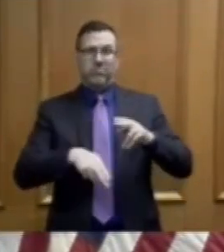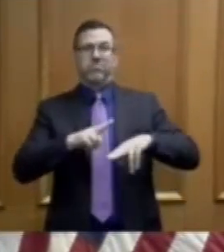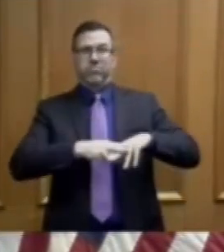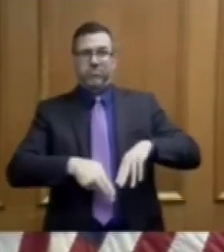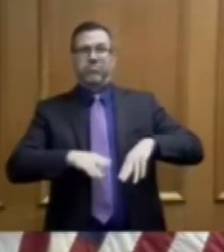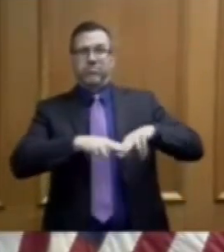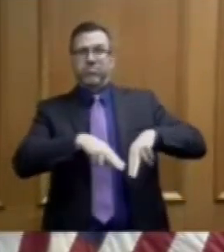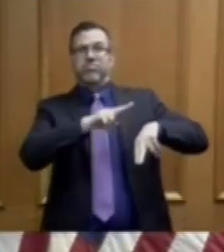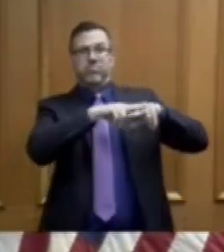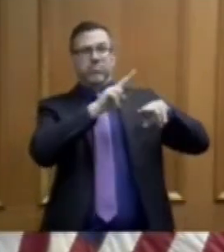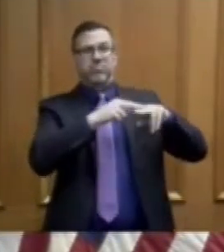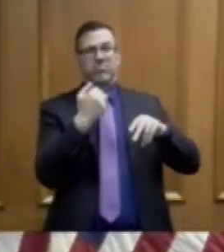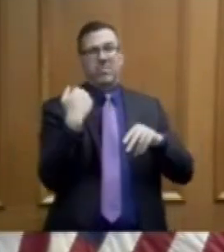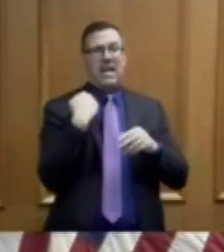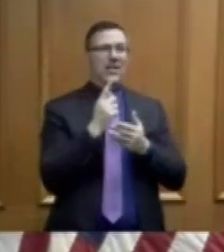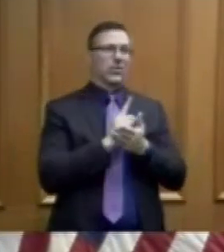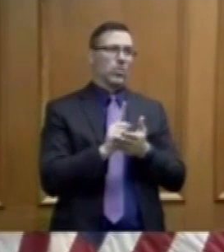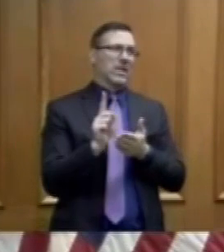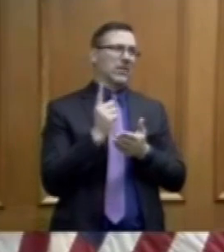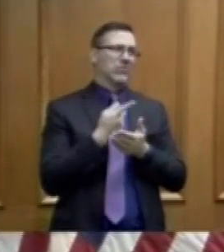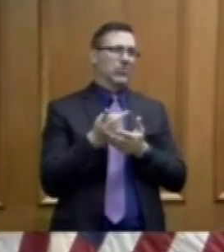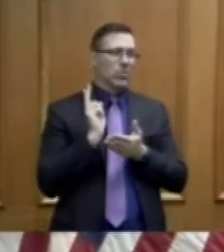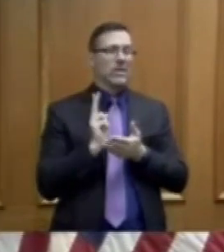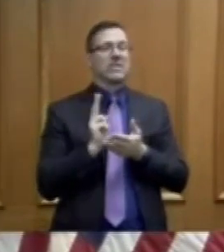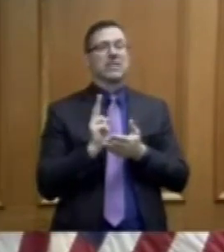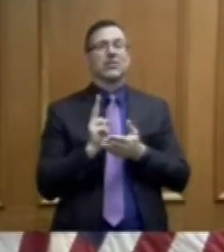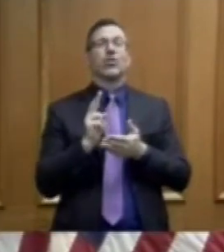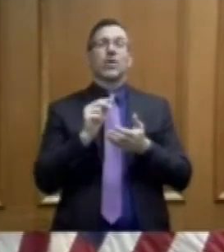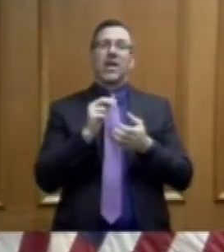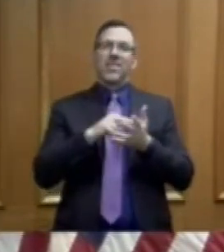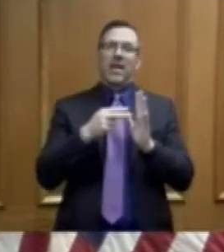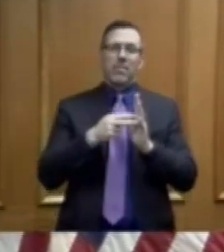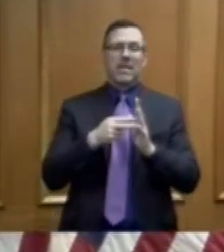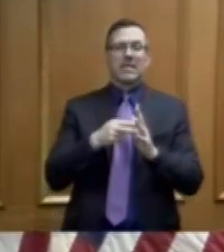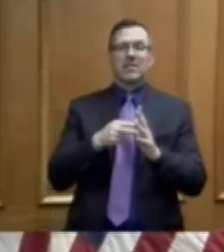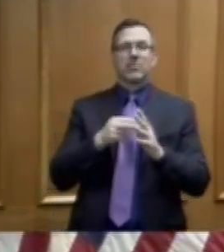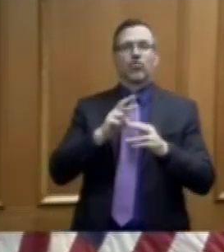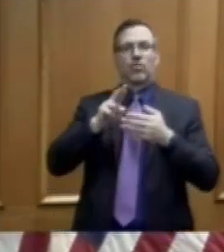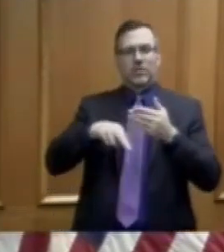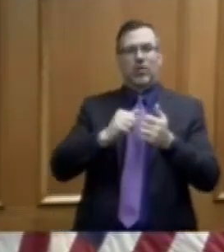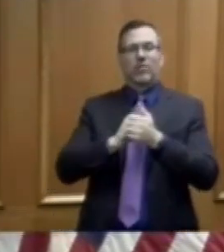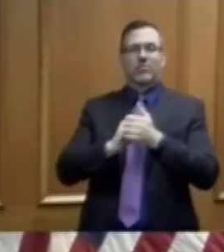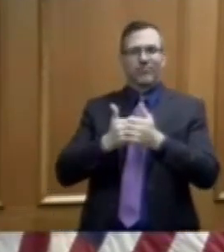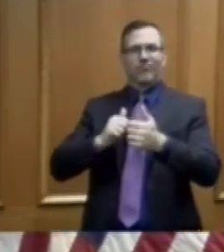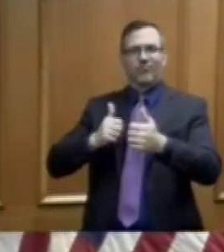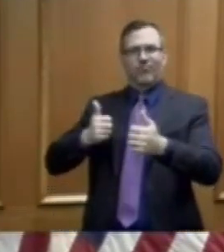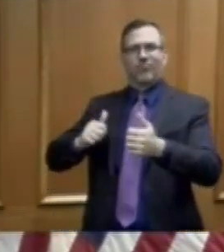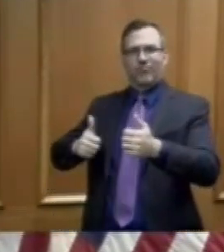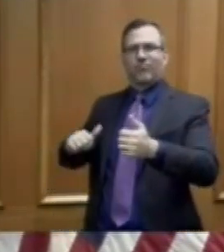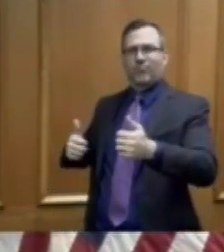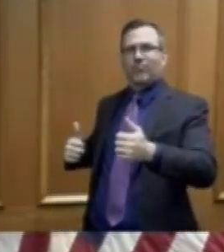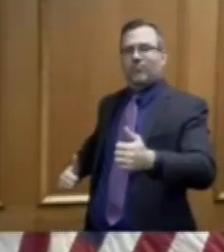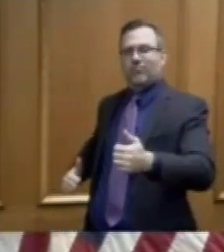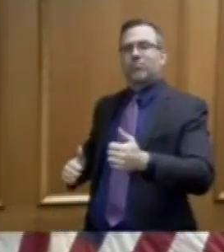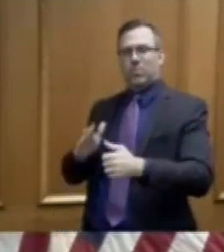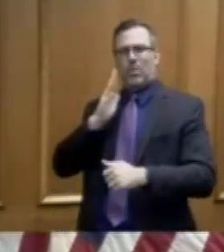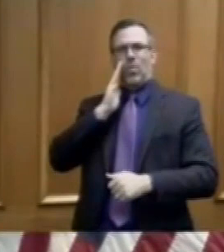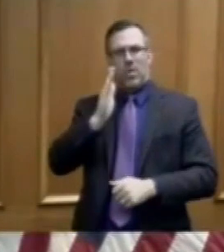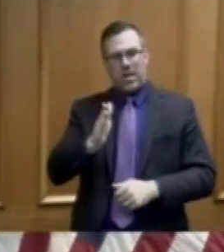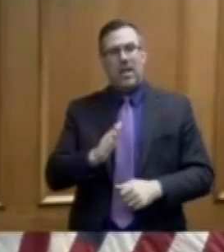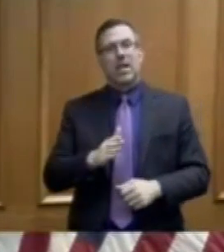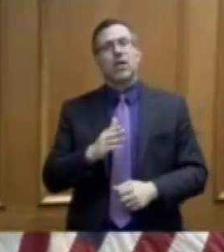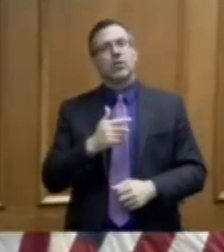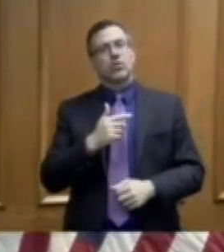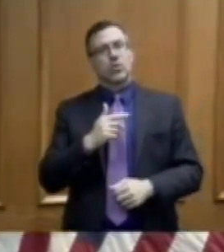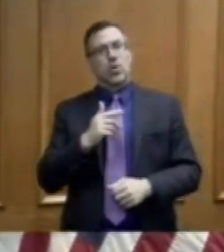in private lab testing facilities, which we don't control, but we certainly are encouraging. And as they bring on